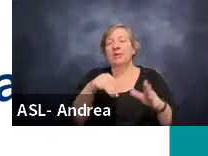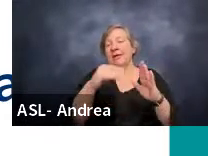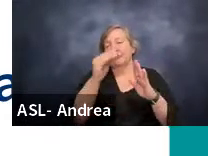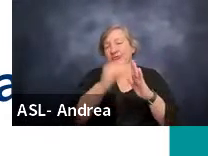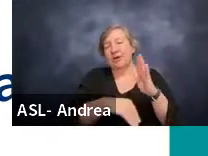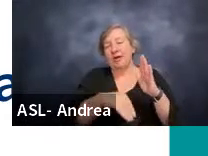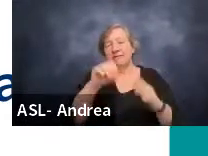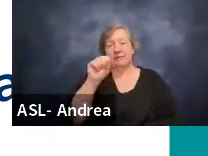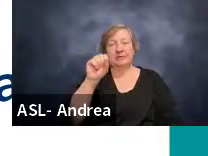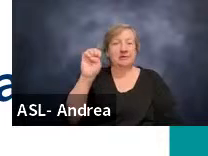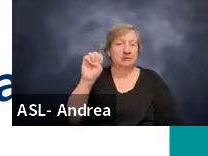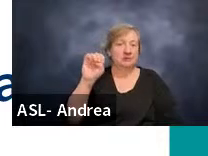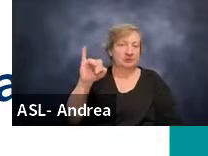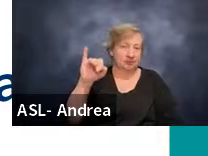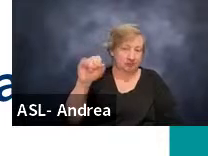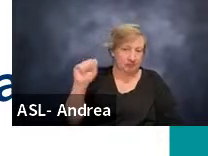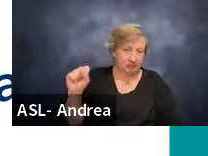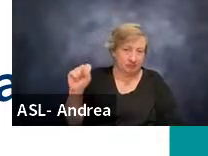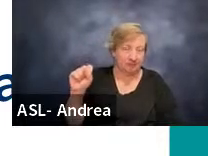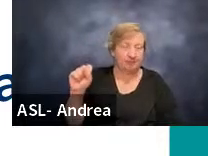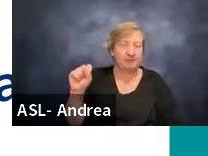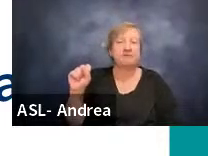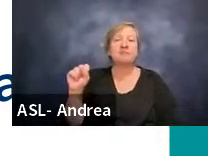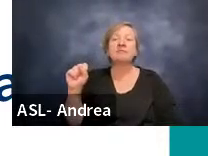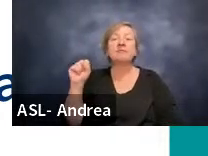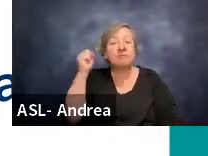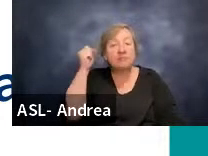statement. This will be